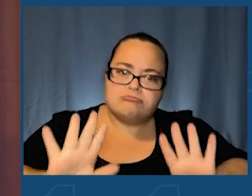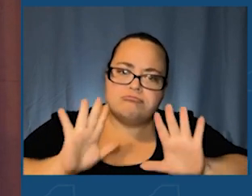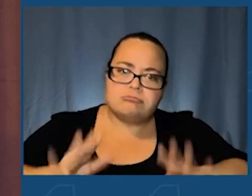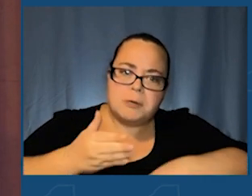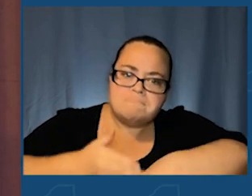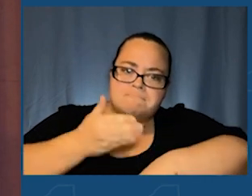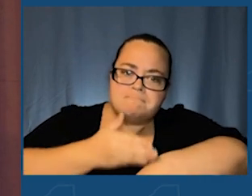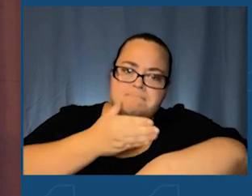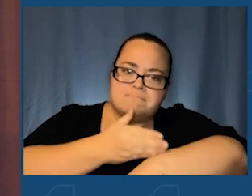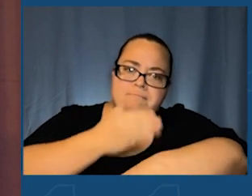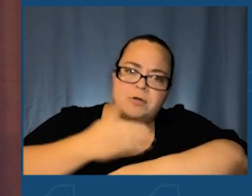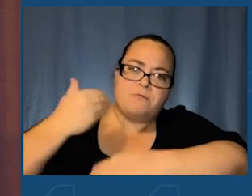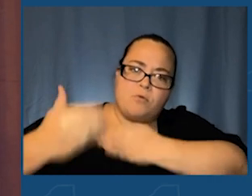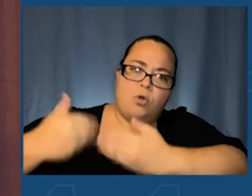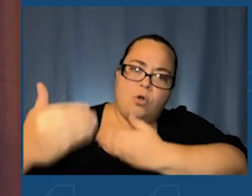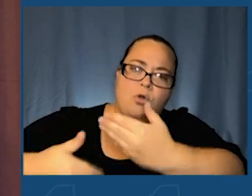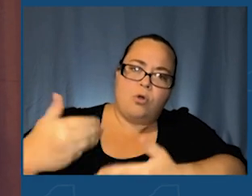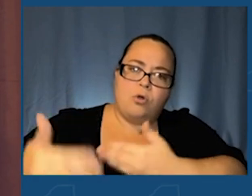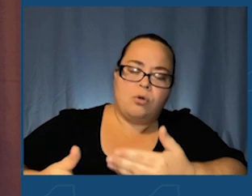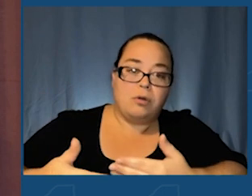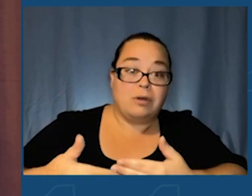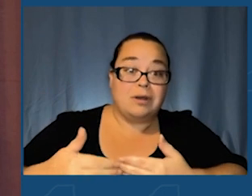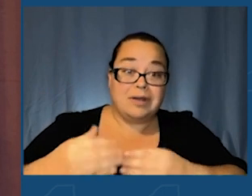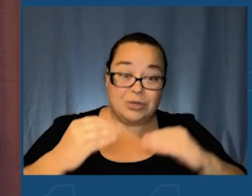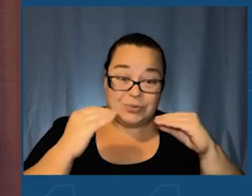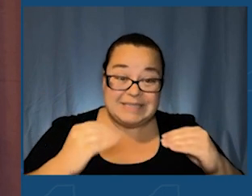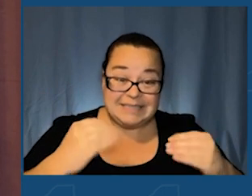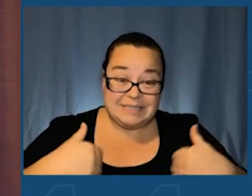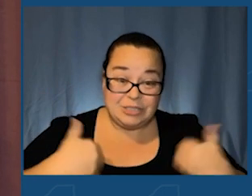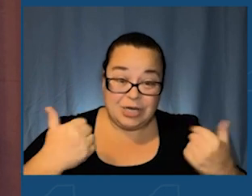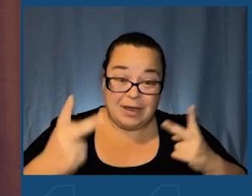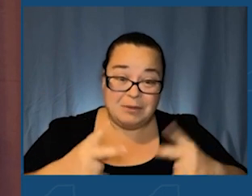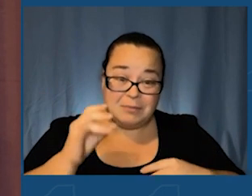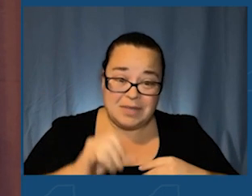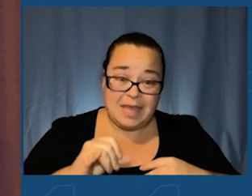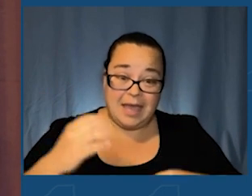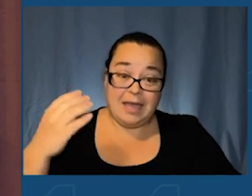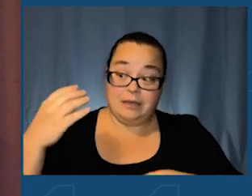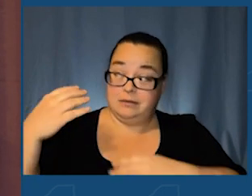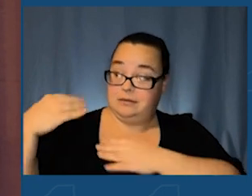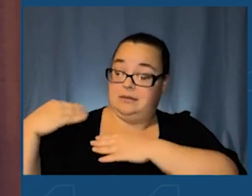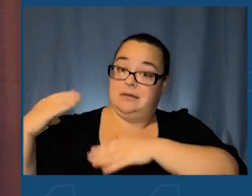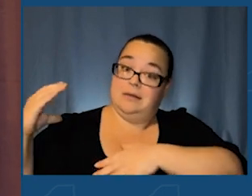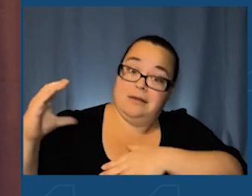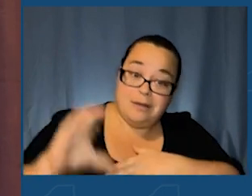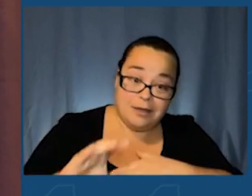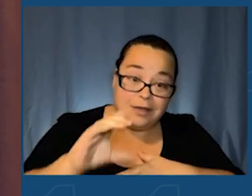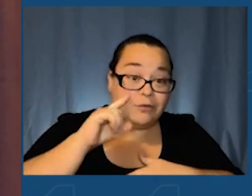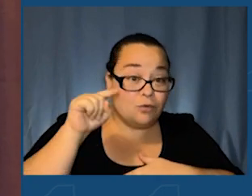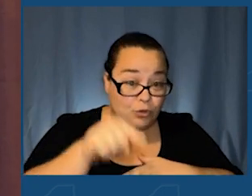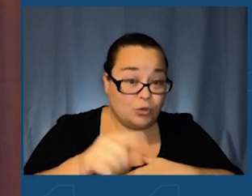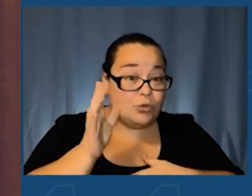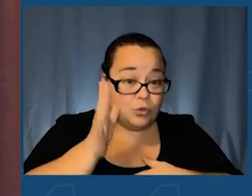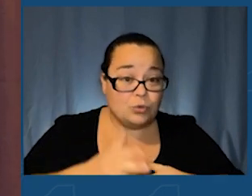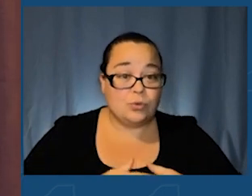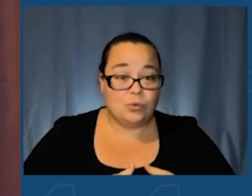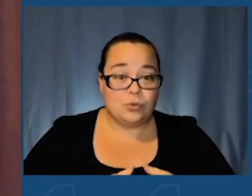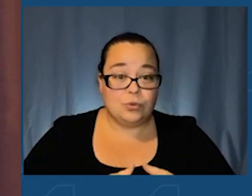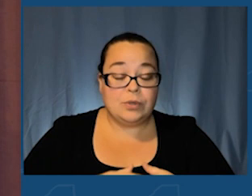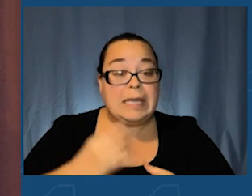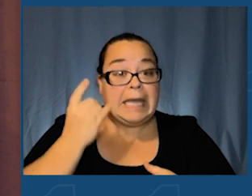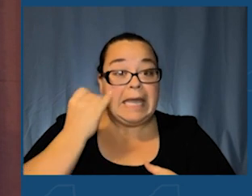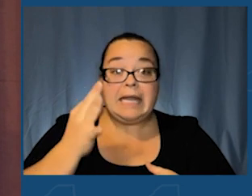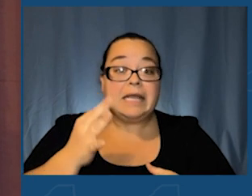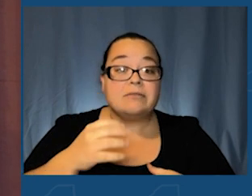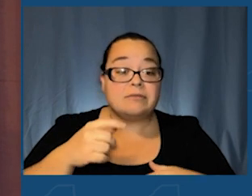our young people. You have that responsibility. And if you don't leave this place better in some way than you found